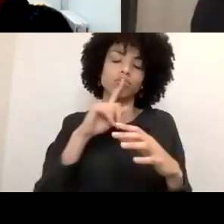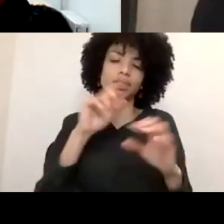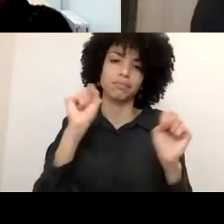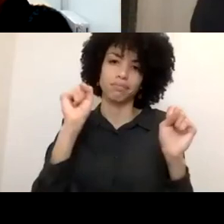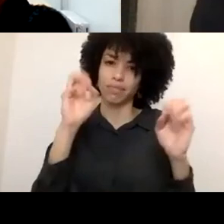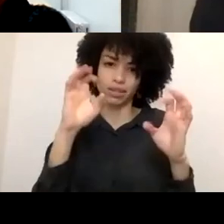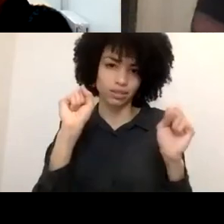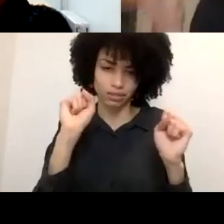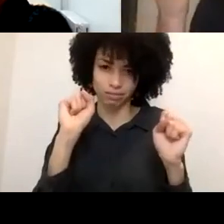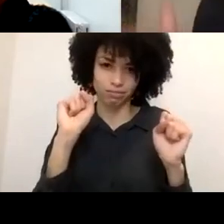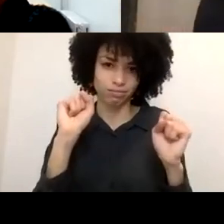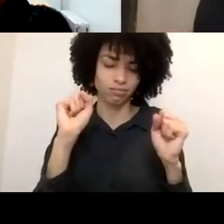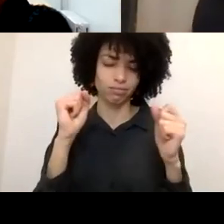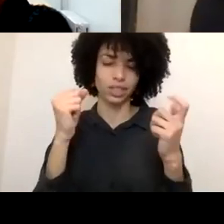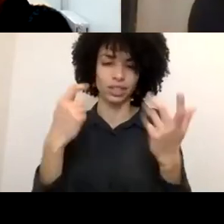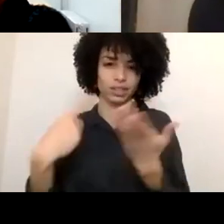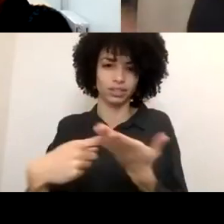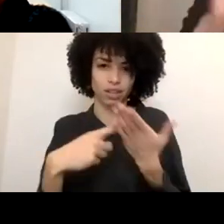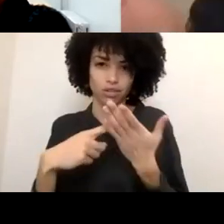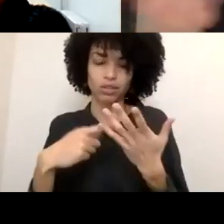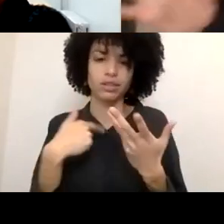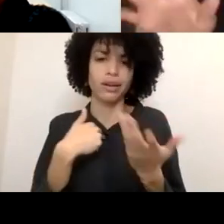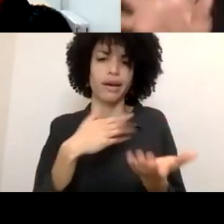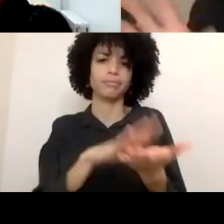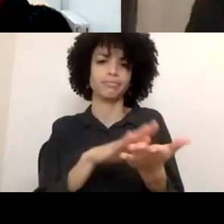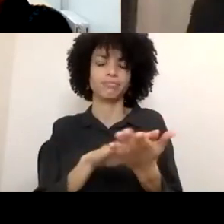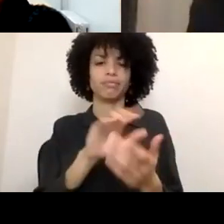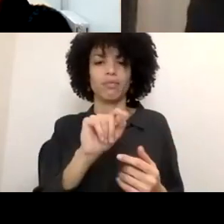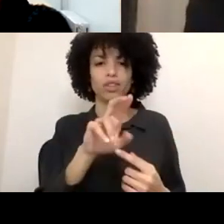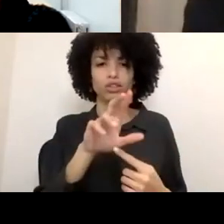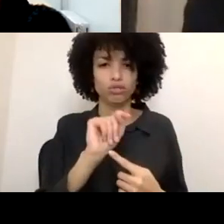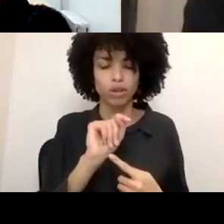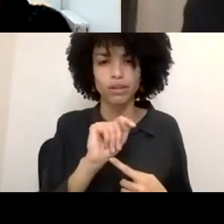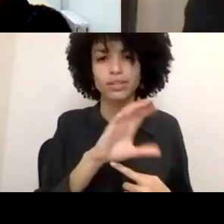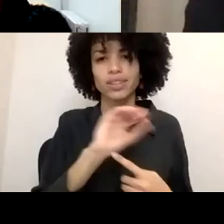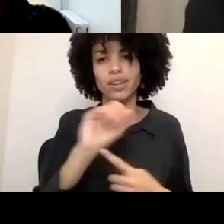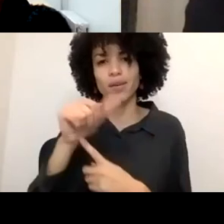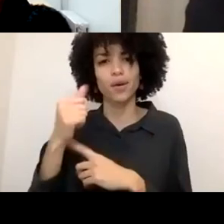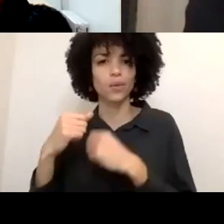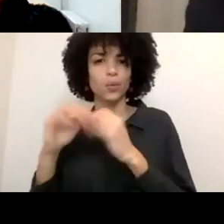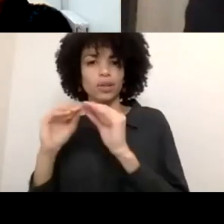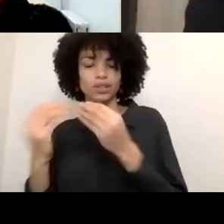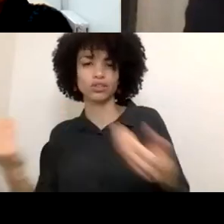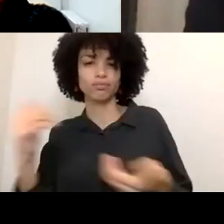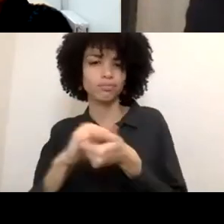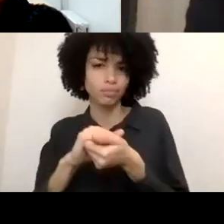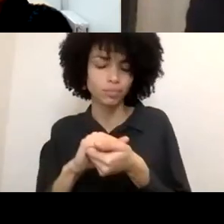I really commend the Trust and Doris Duke as well. It's a joint partnership between those foundations for, making space for that during